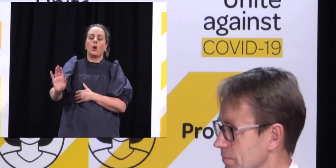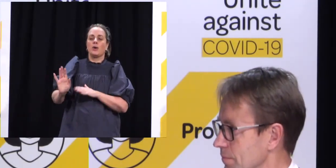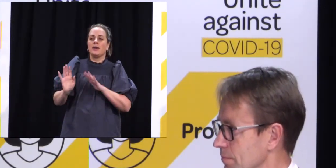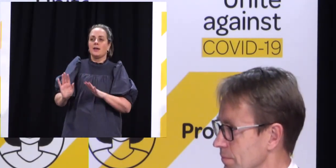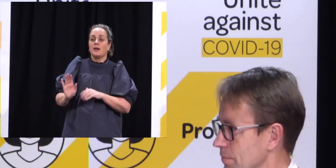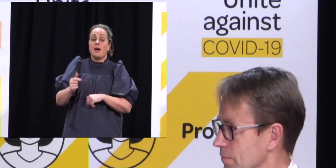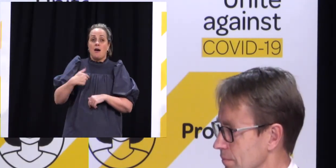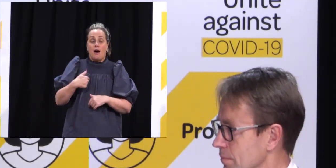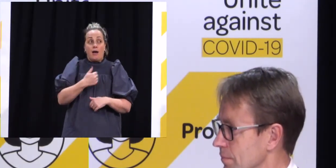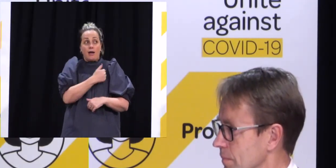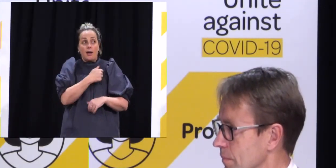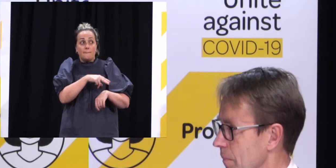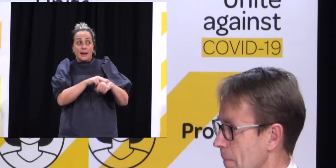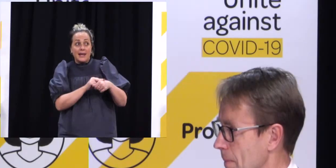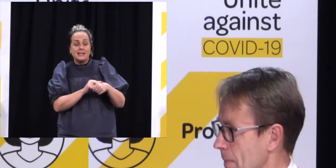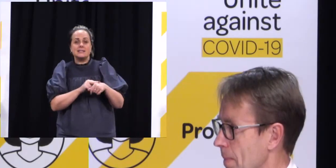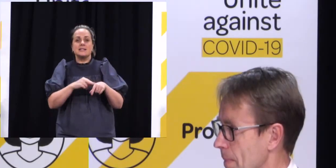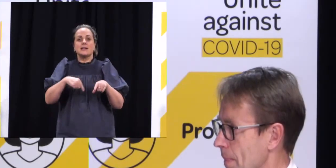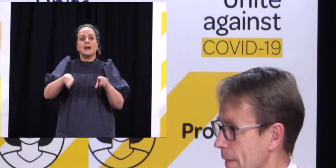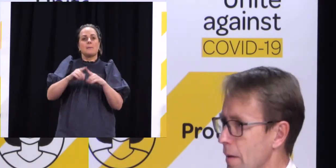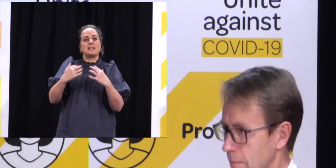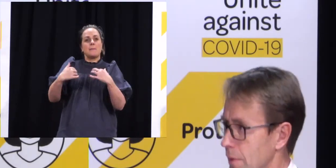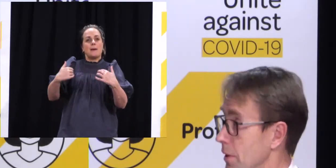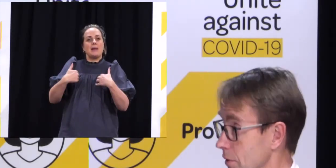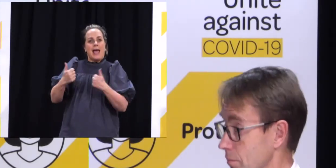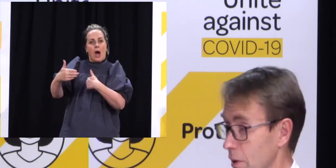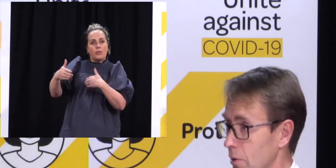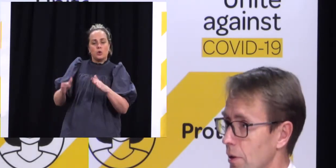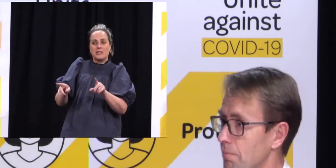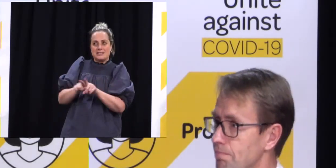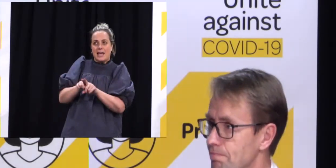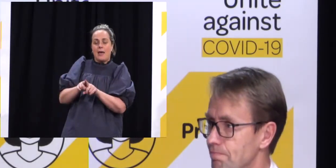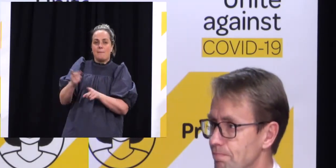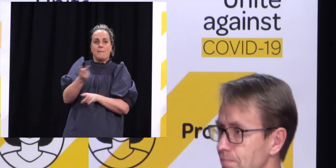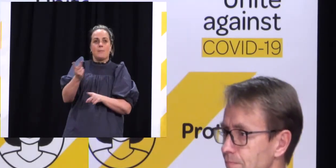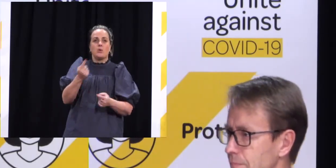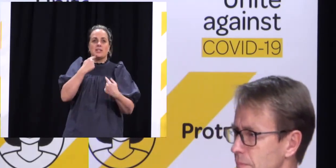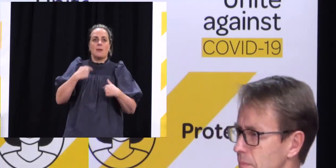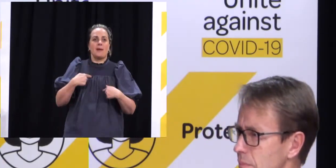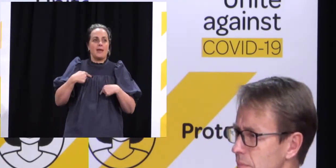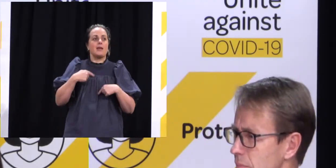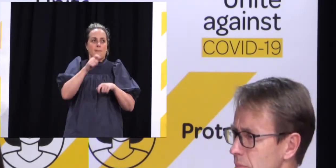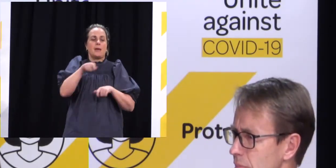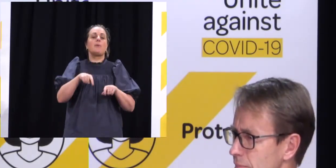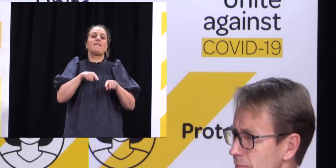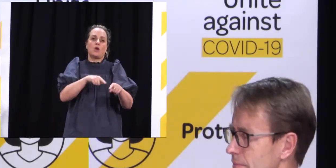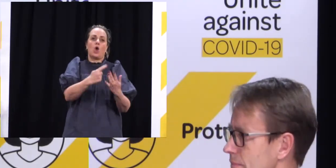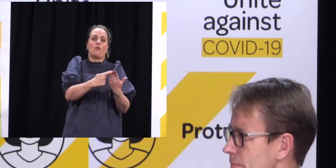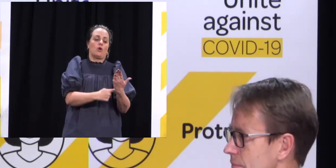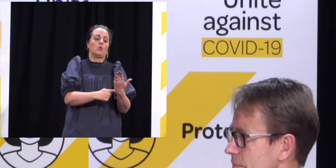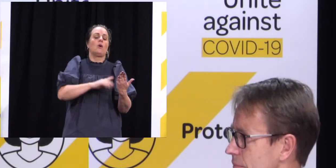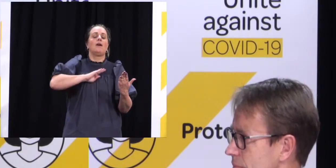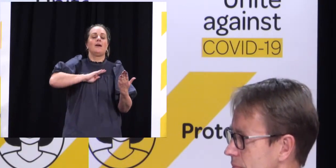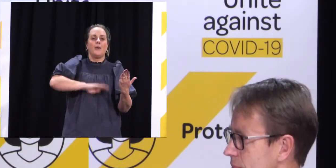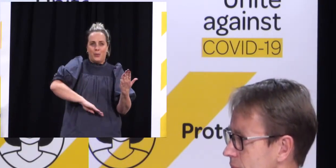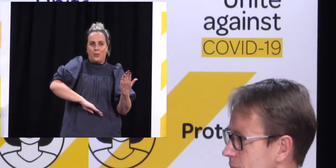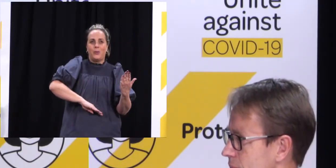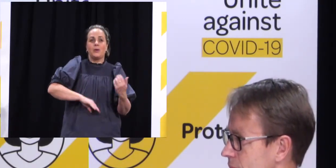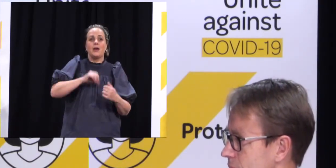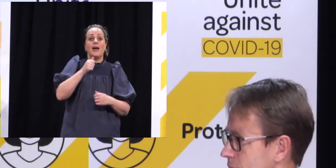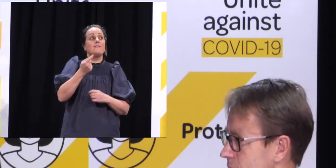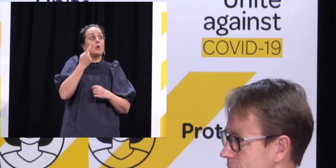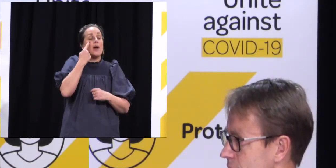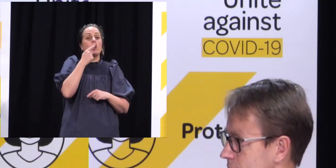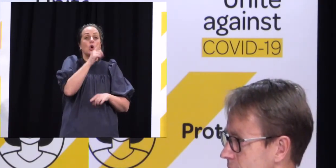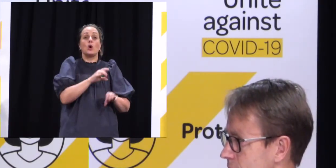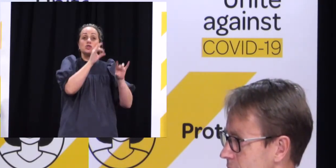both police but our public health units, and they've been happy with compliance at this stage. Yes, I agree. Yeah, which is very heartening because, when you look at New South Wales and